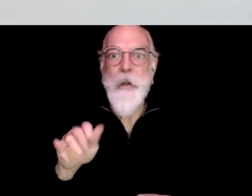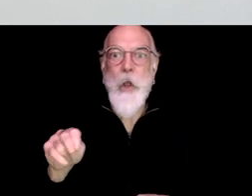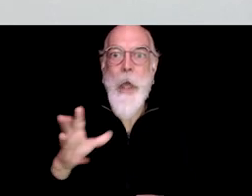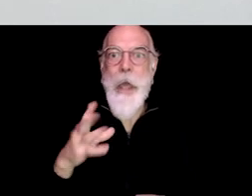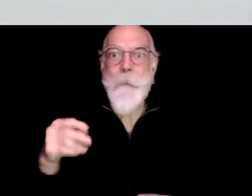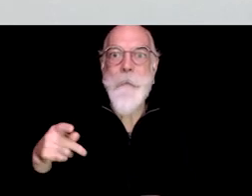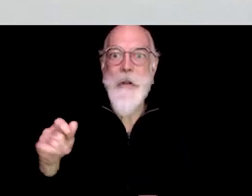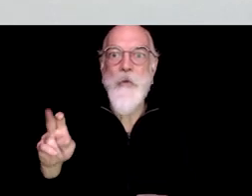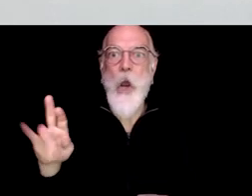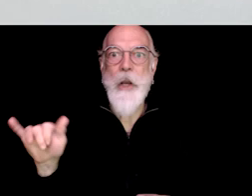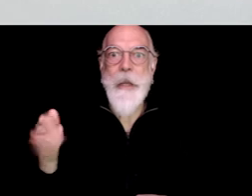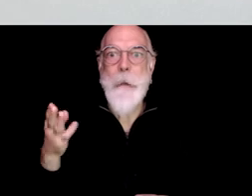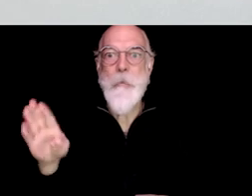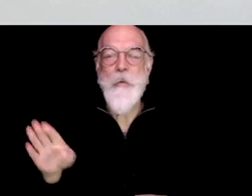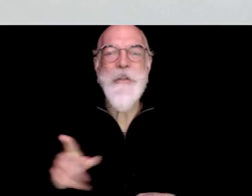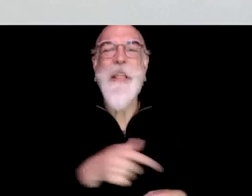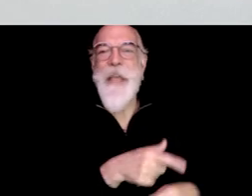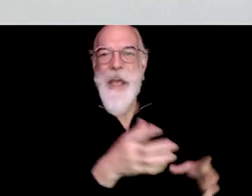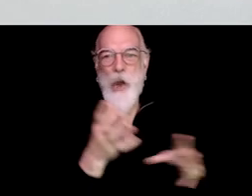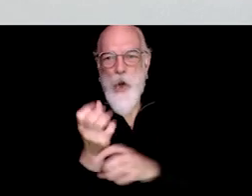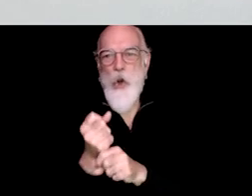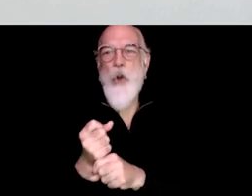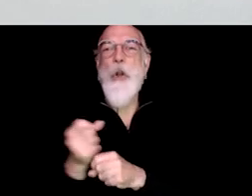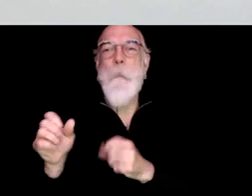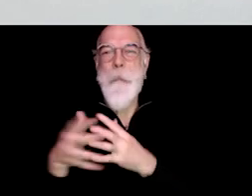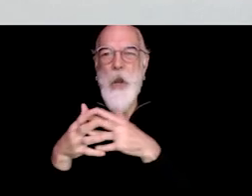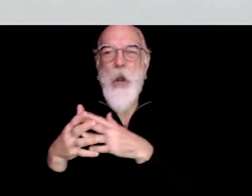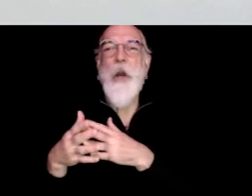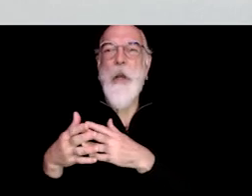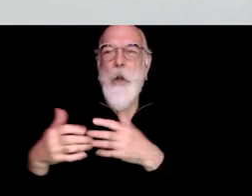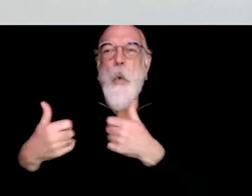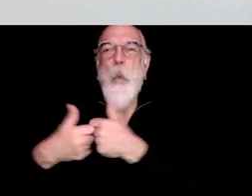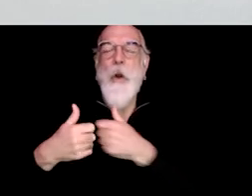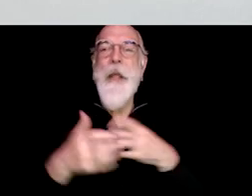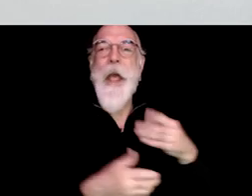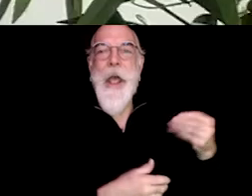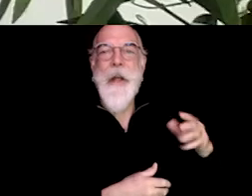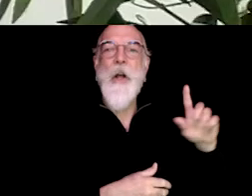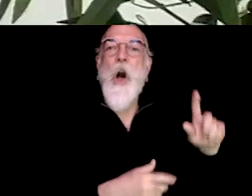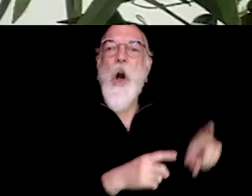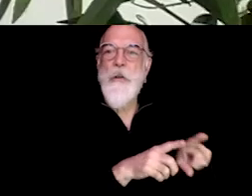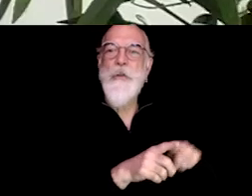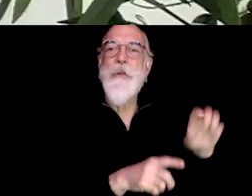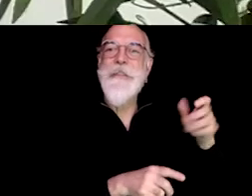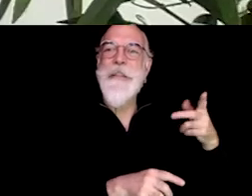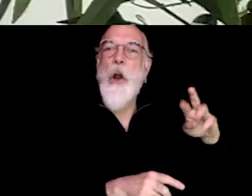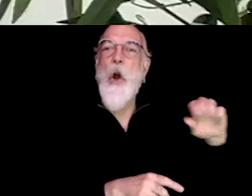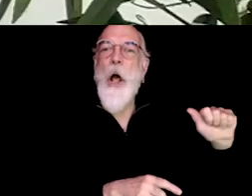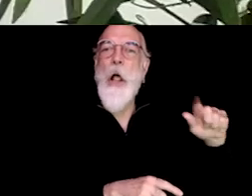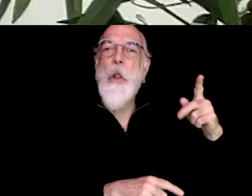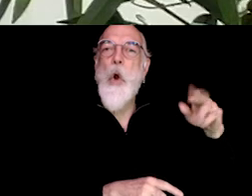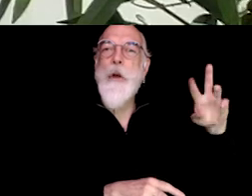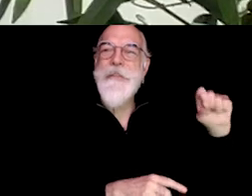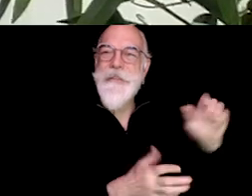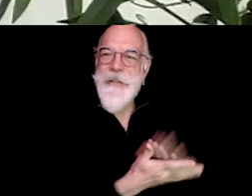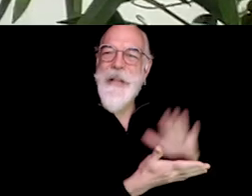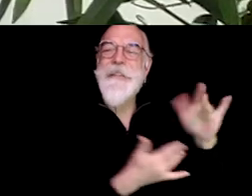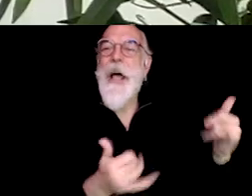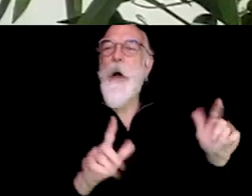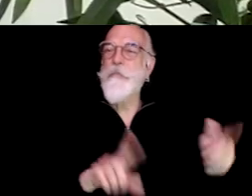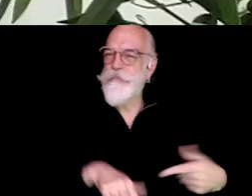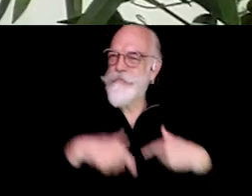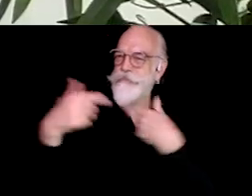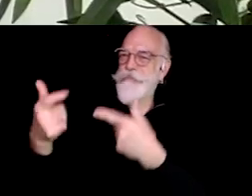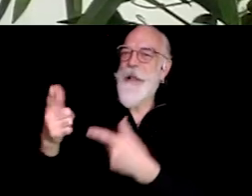Blues, which received an American Book Award. Priest holds an MFA from Sarah Lawrence College. And now I'll let Linda and Rena take it